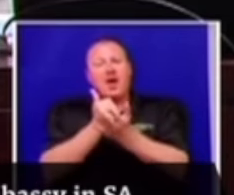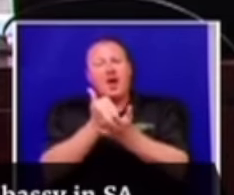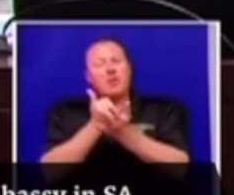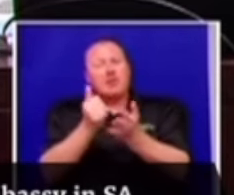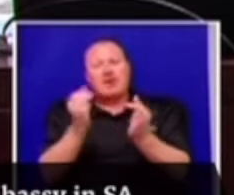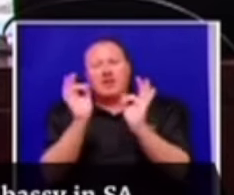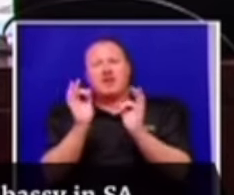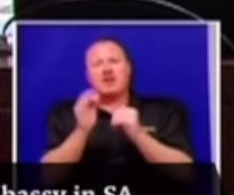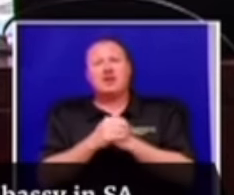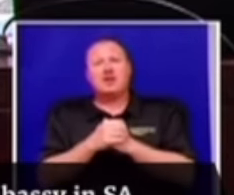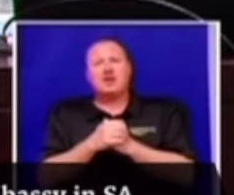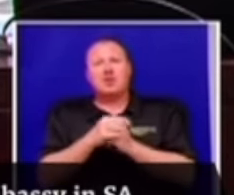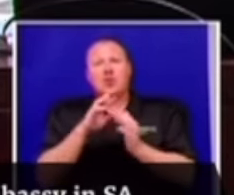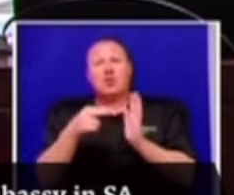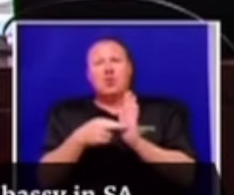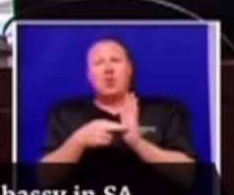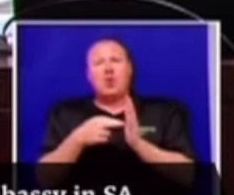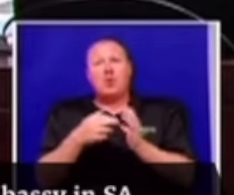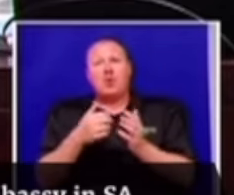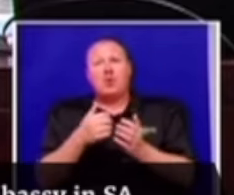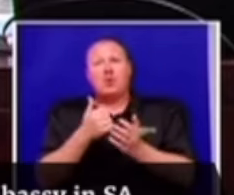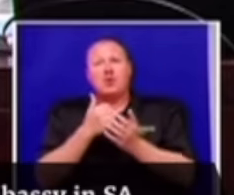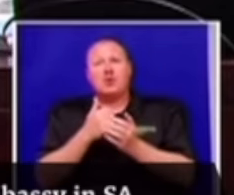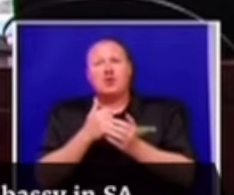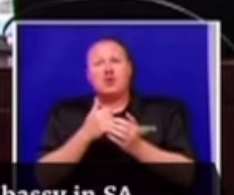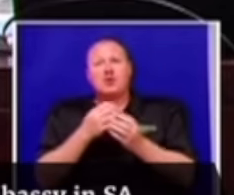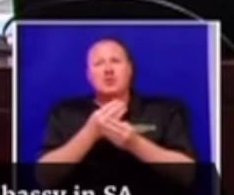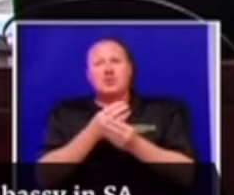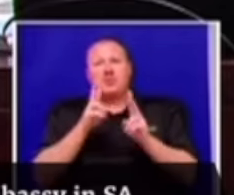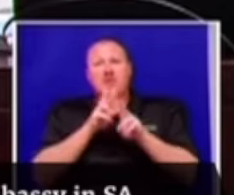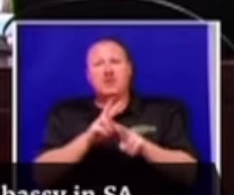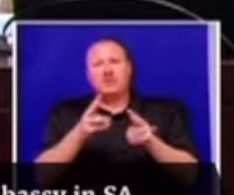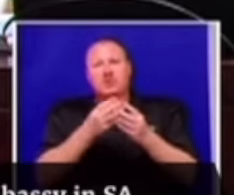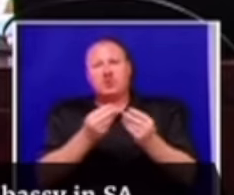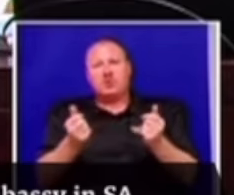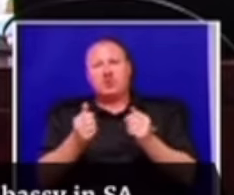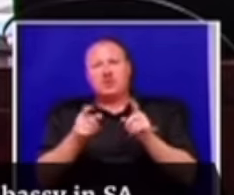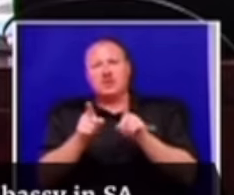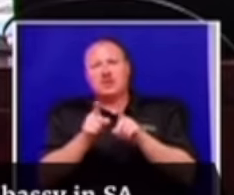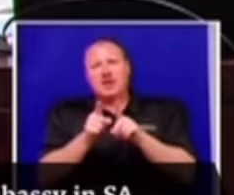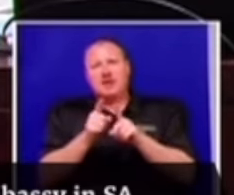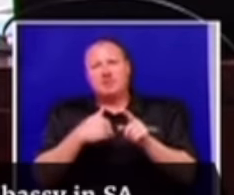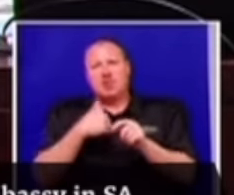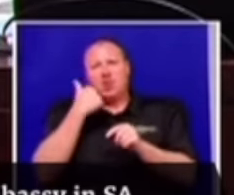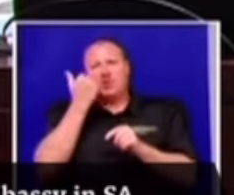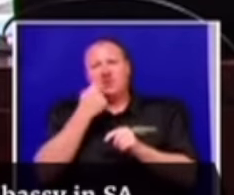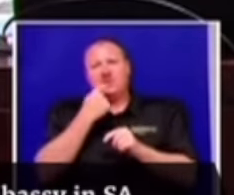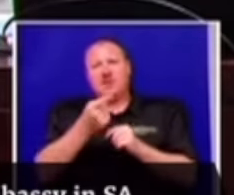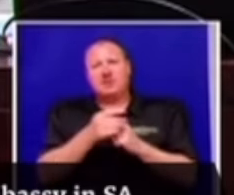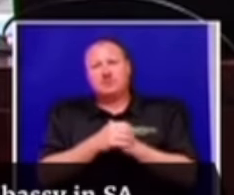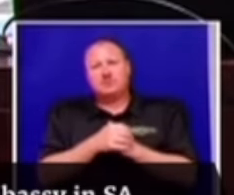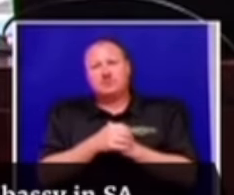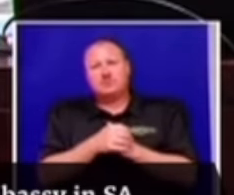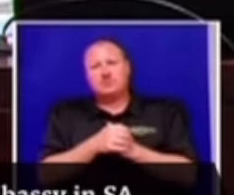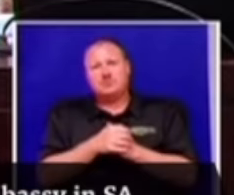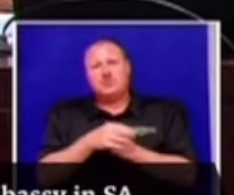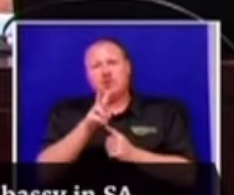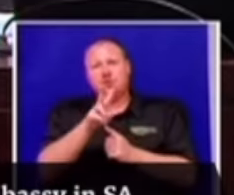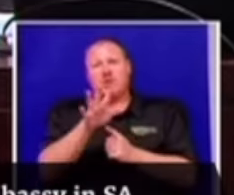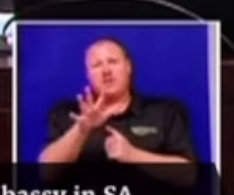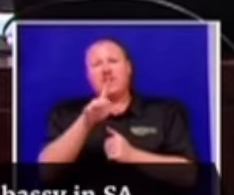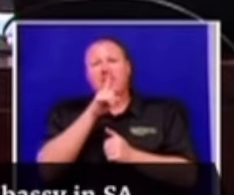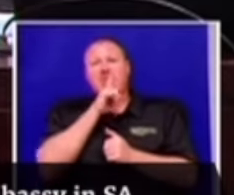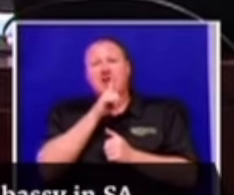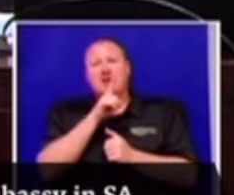in negotiating a peaceful resolution and may i also just say that there are 25 000